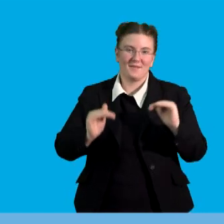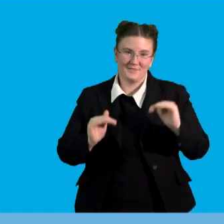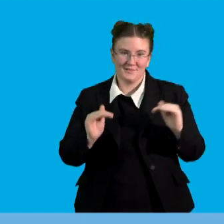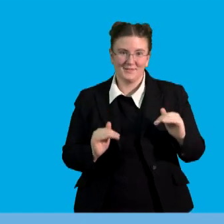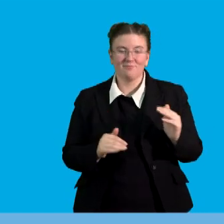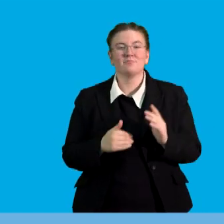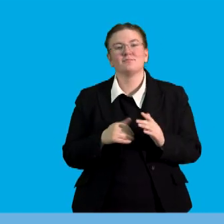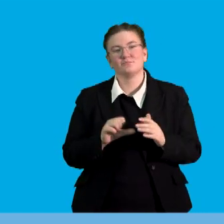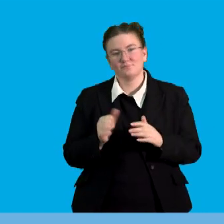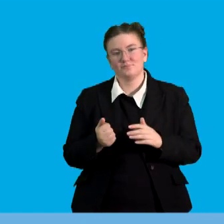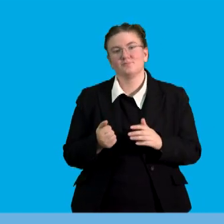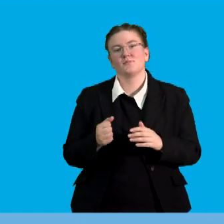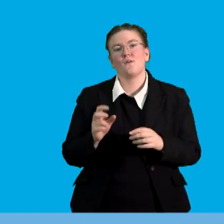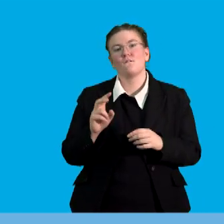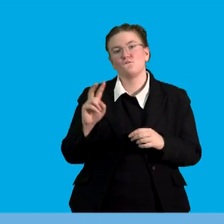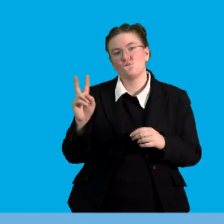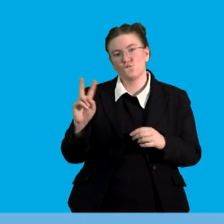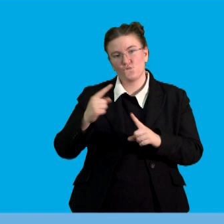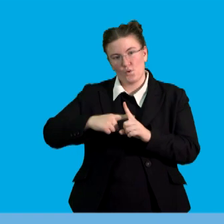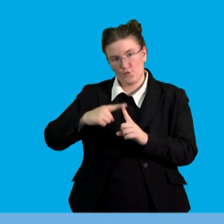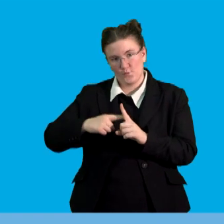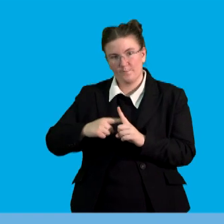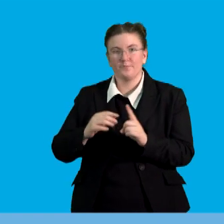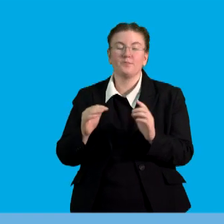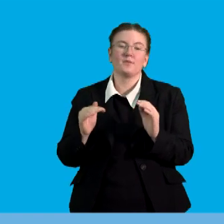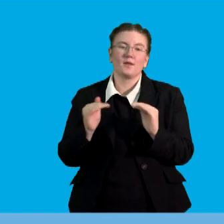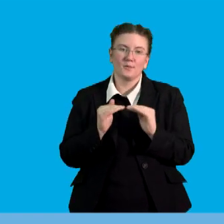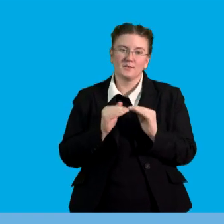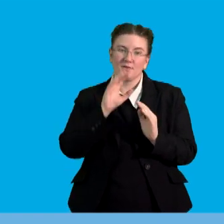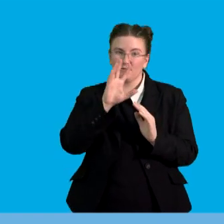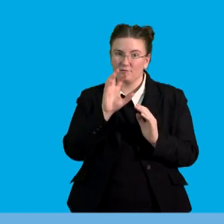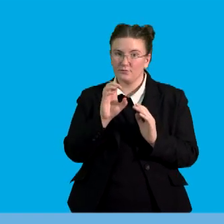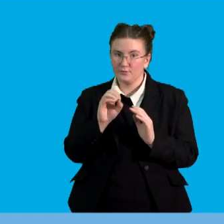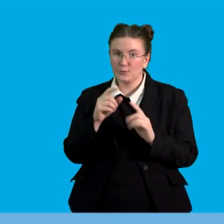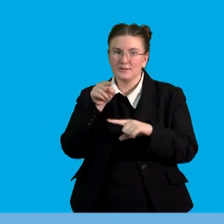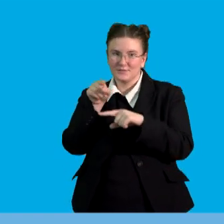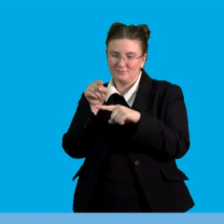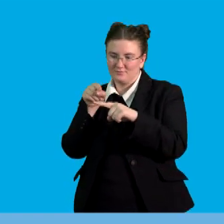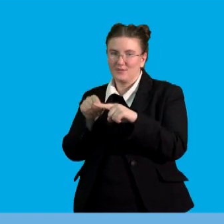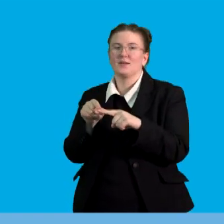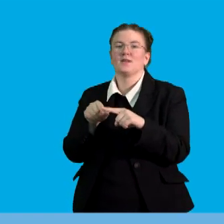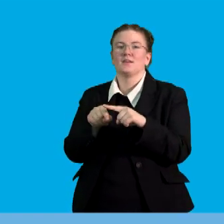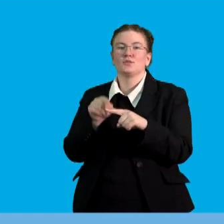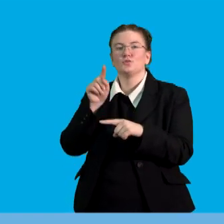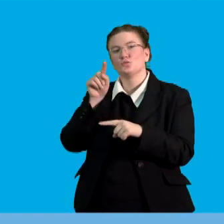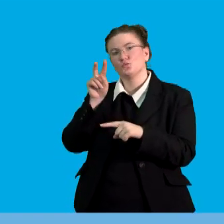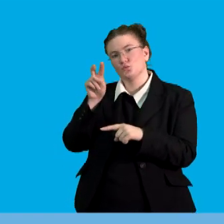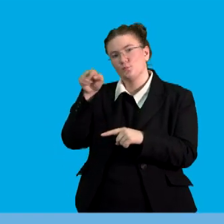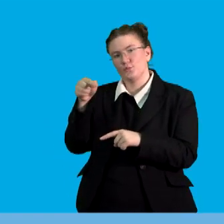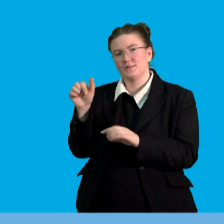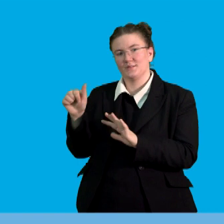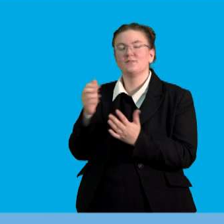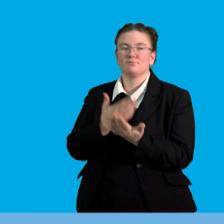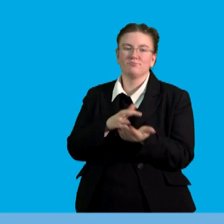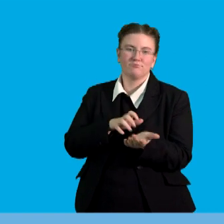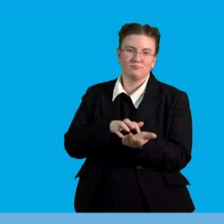other out, and then our volume is going to be 50 over 2,6. So we can press our calculator to see what that